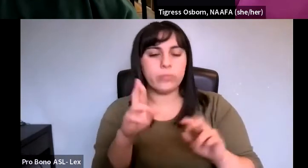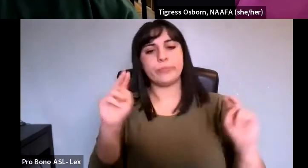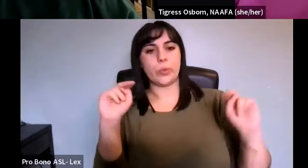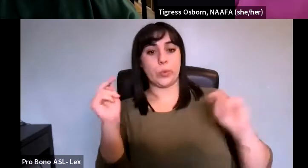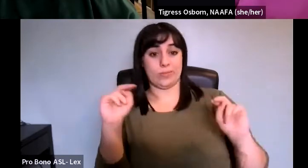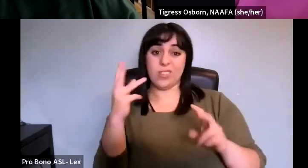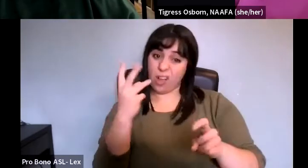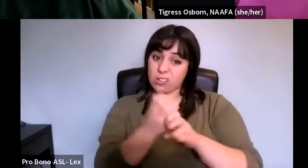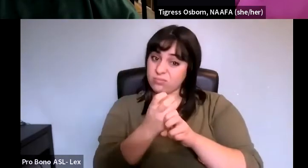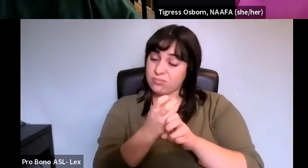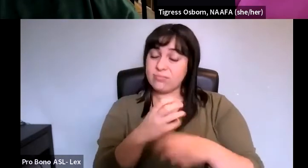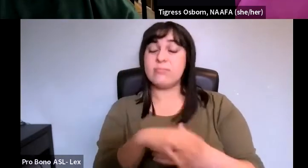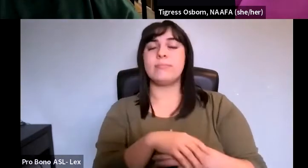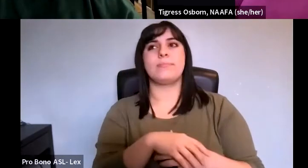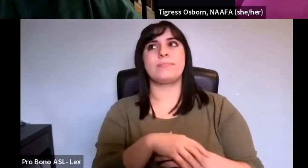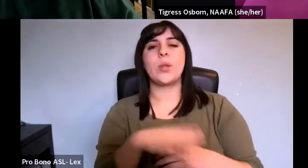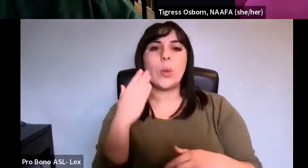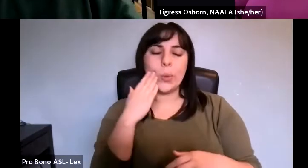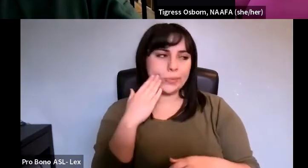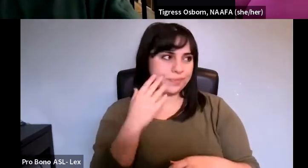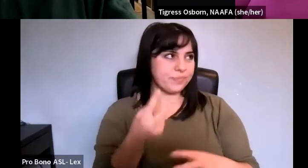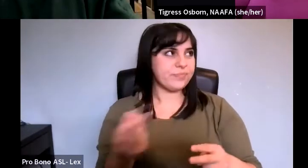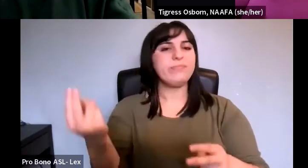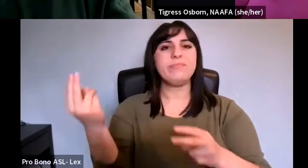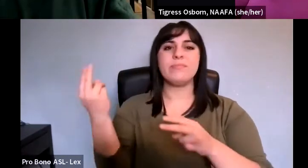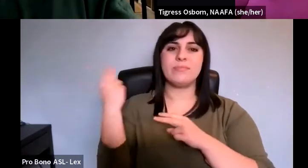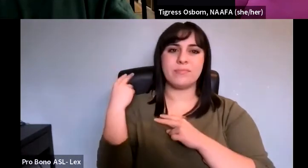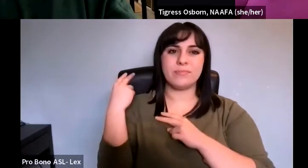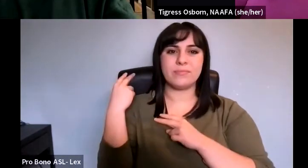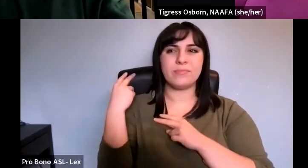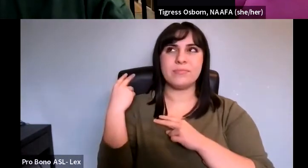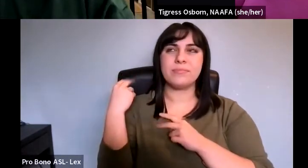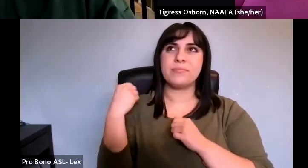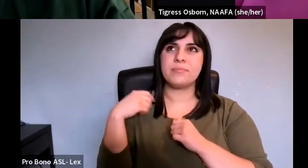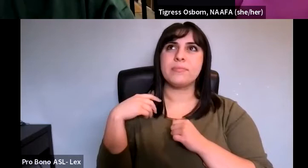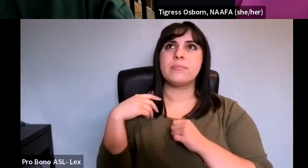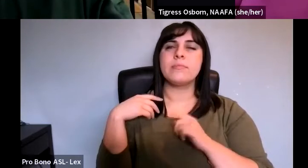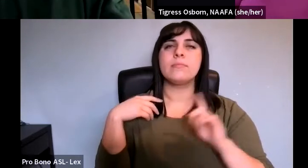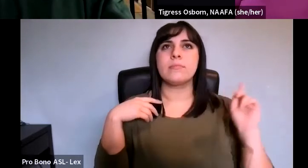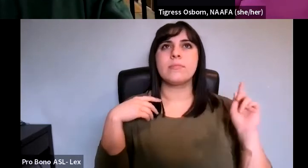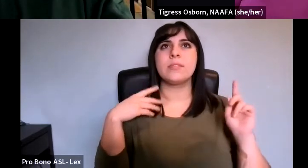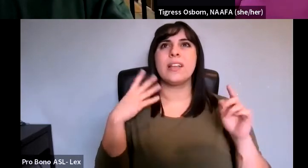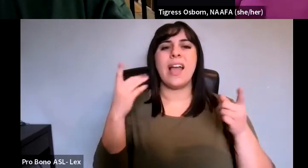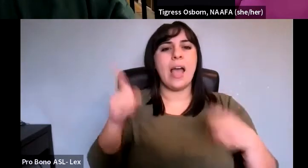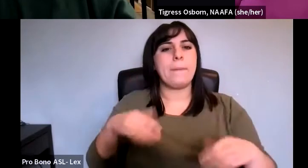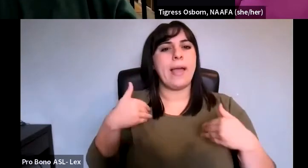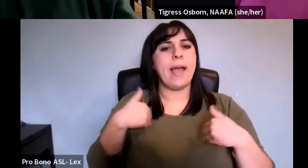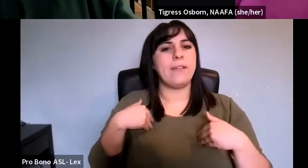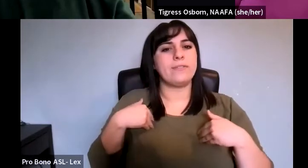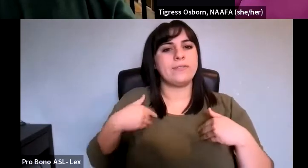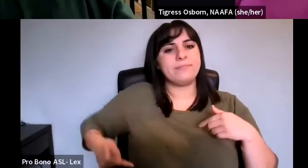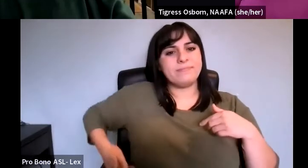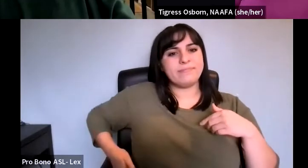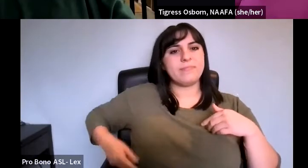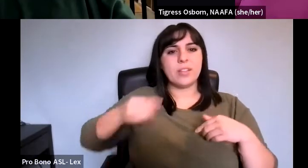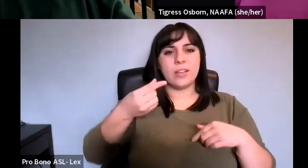I once went to, I had a gallbladder thing. I had to get a gallbladder surgery. And before